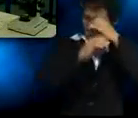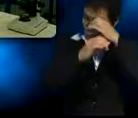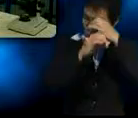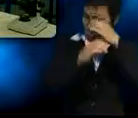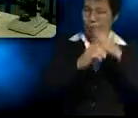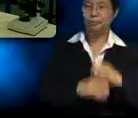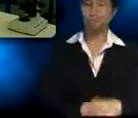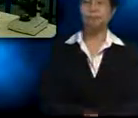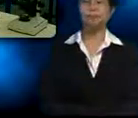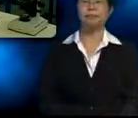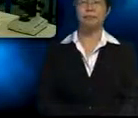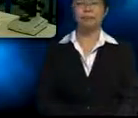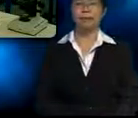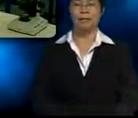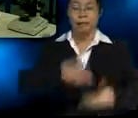microscope.